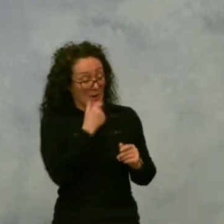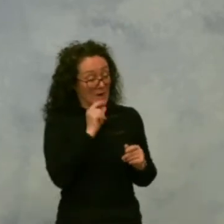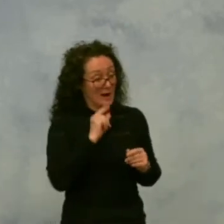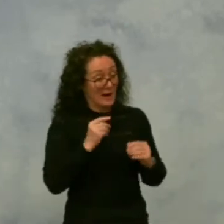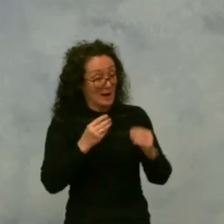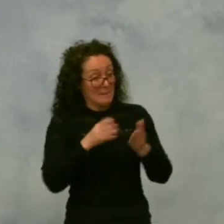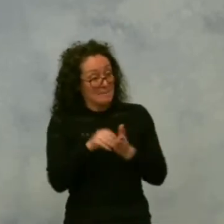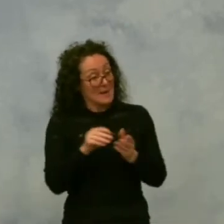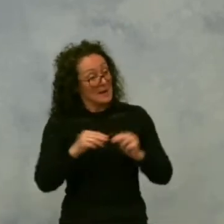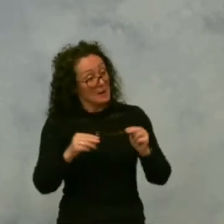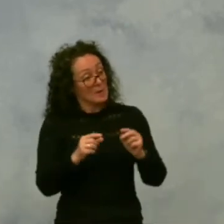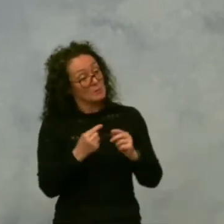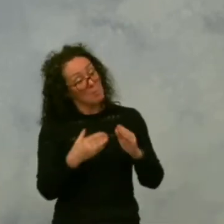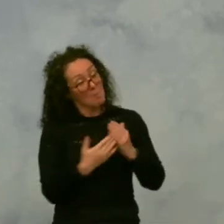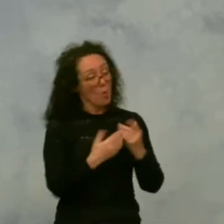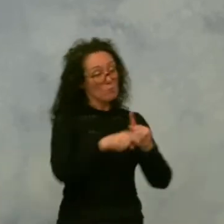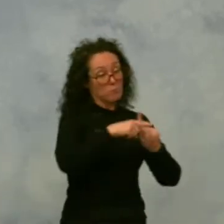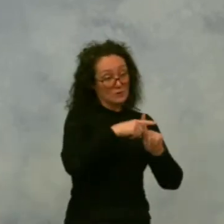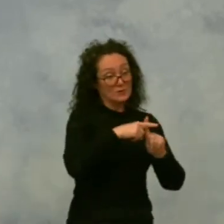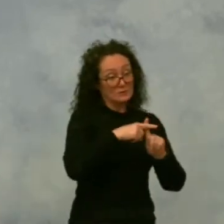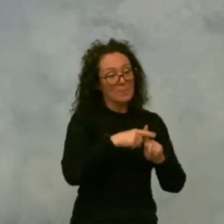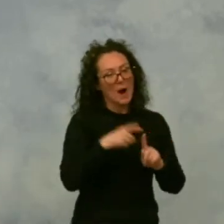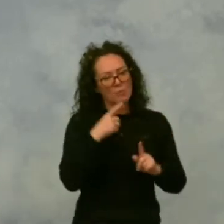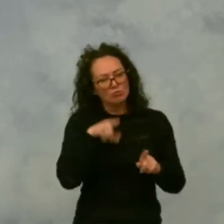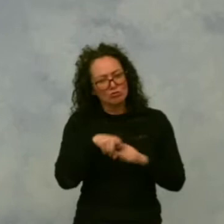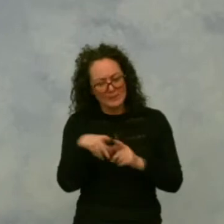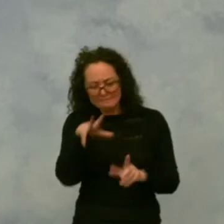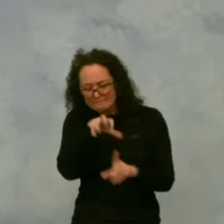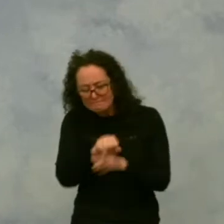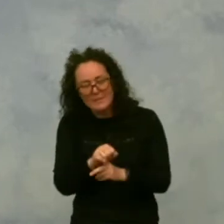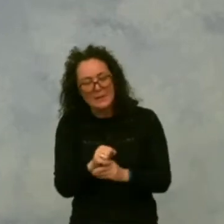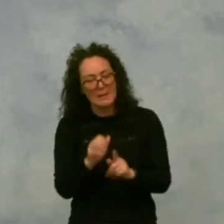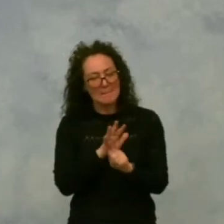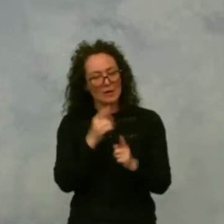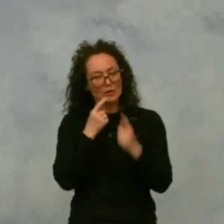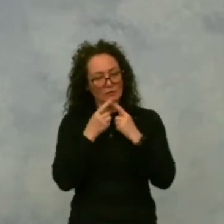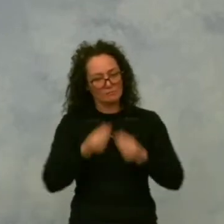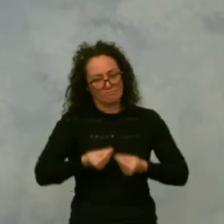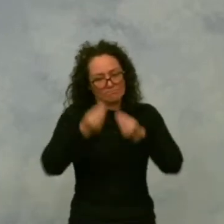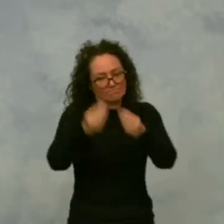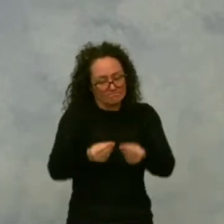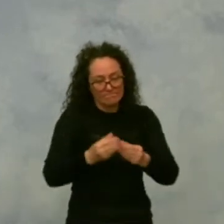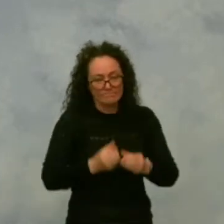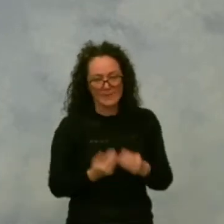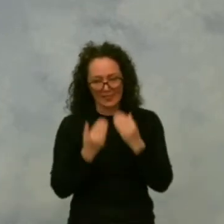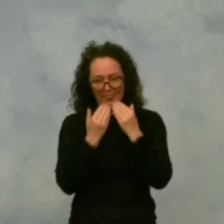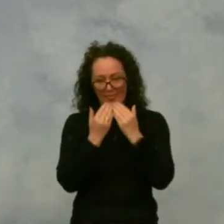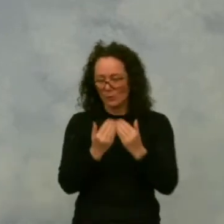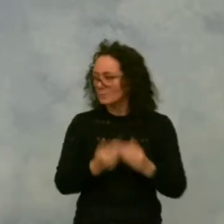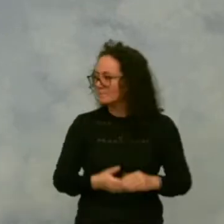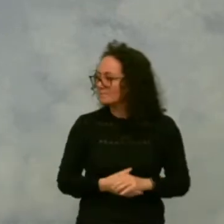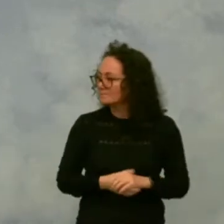about the background of that particular data and get that back to you. Thank you. Thank you. Okay, thank you.